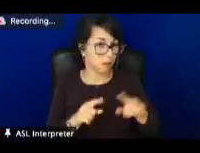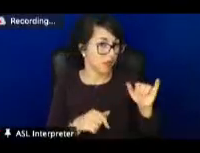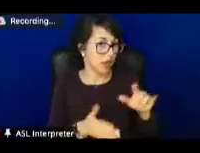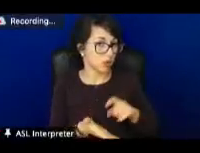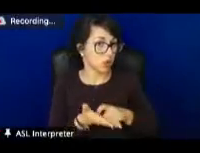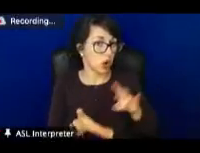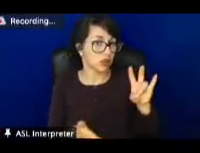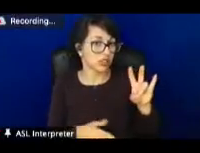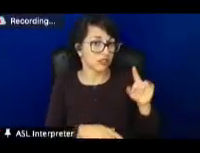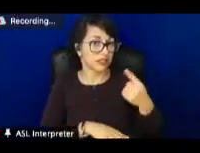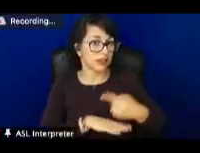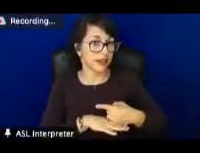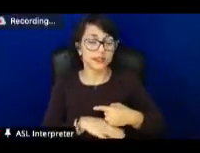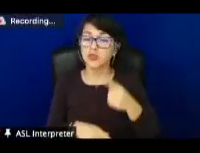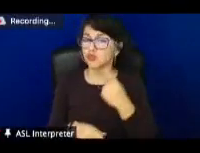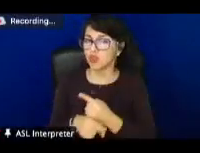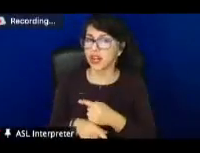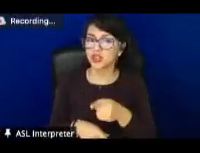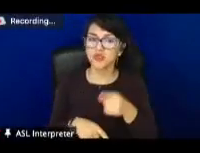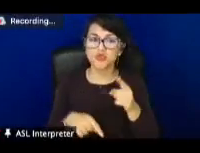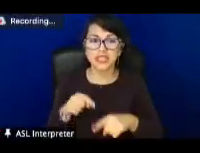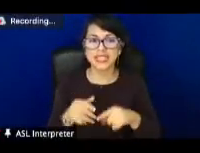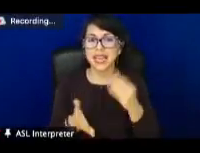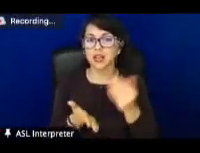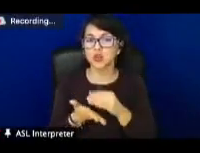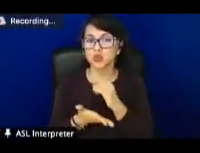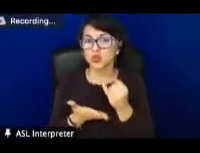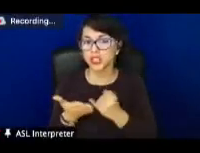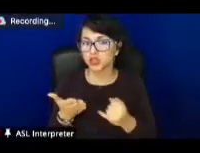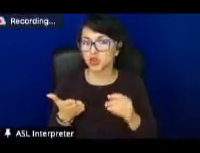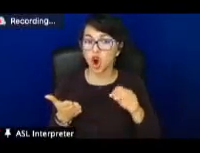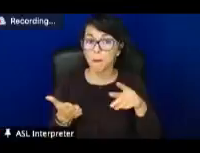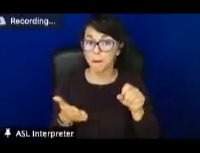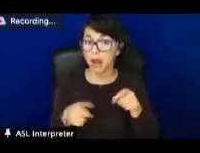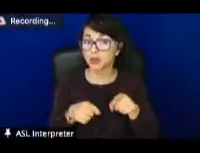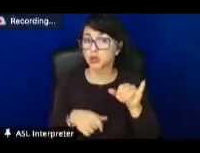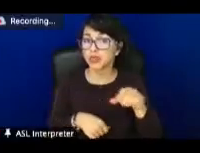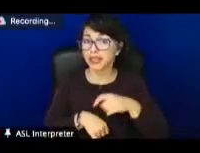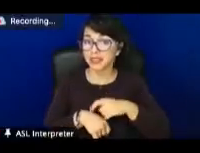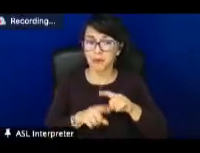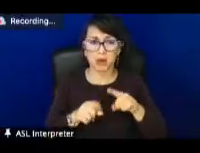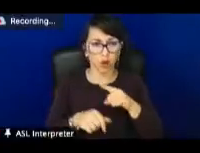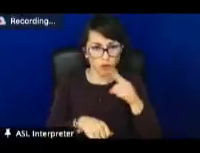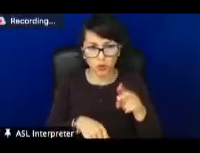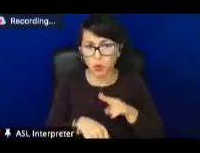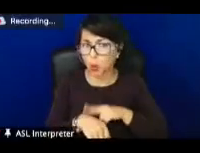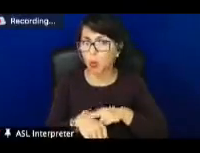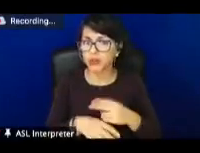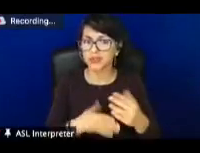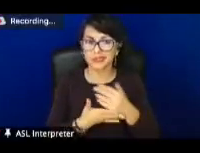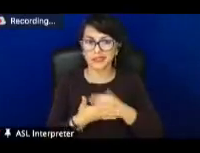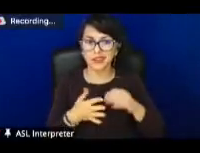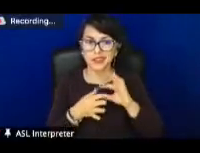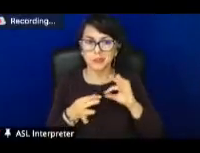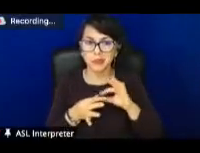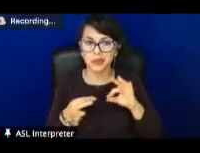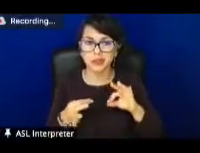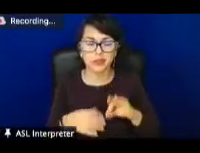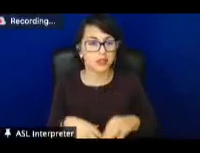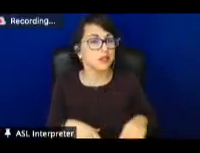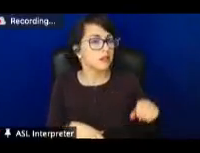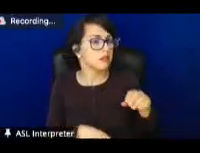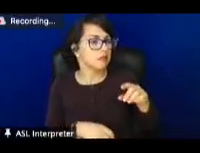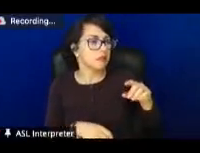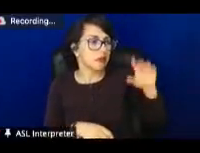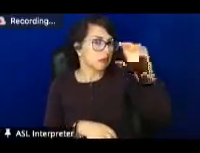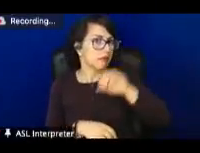can't redraw the maps during that time, but you certainly can take input on them. I guess it all depends on what our